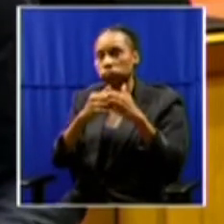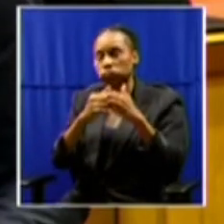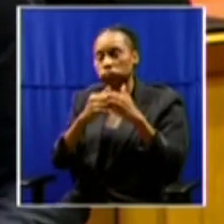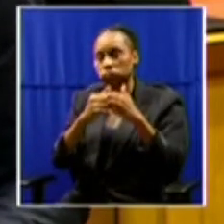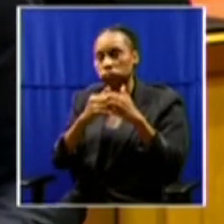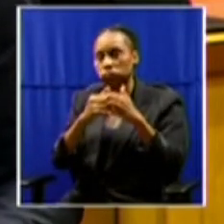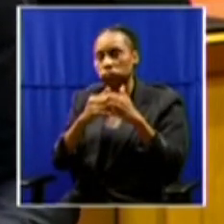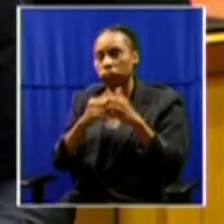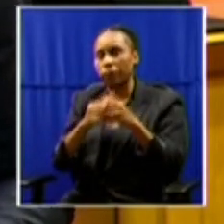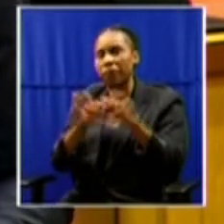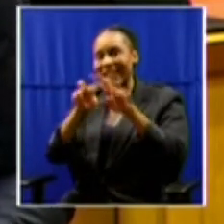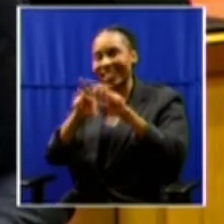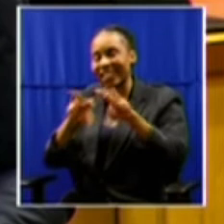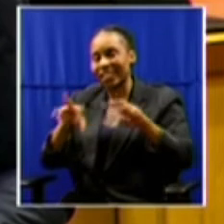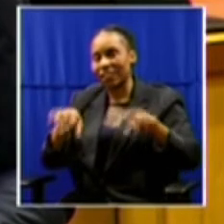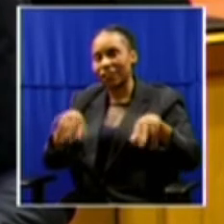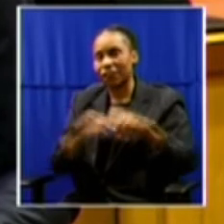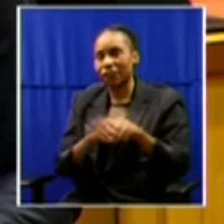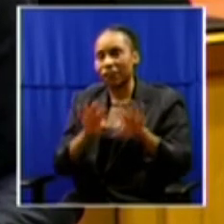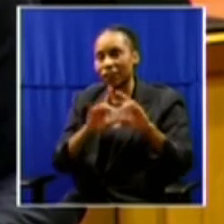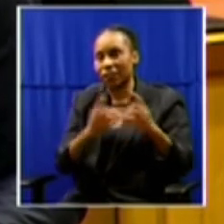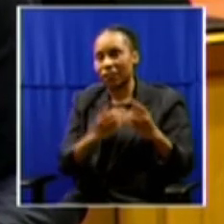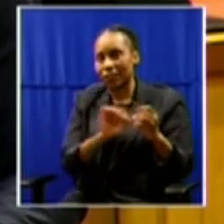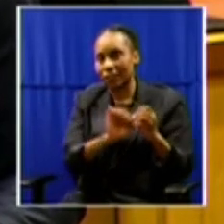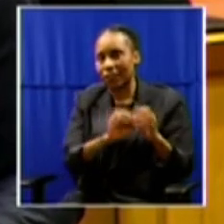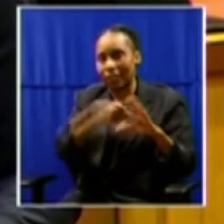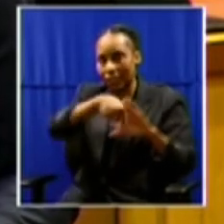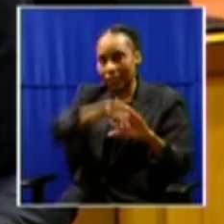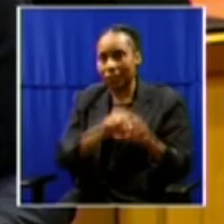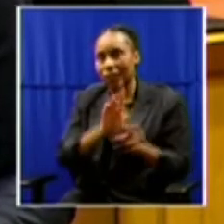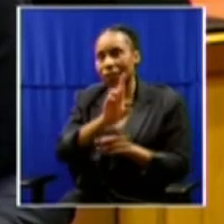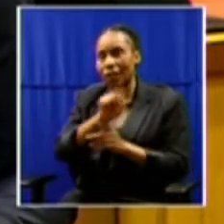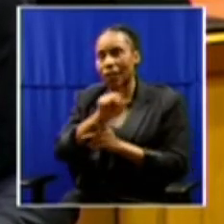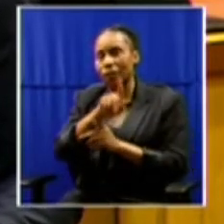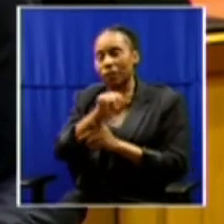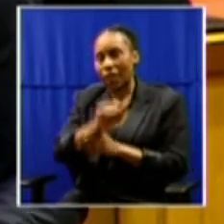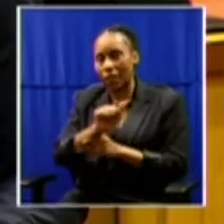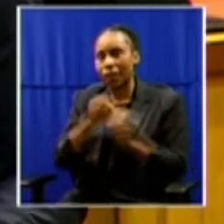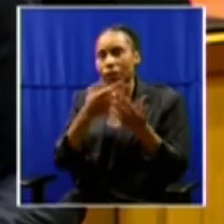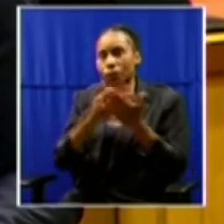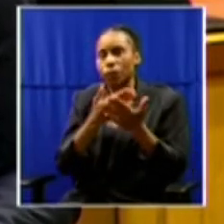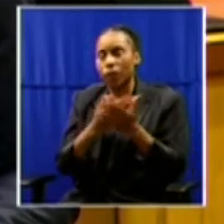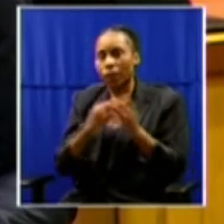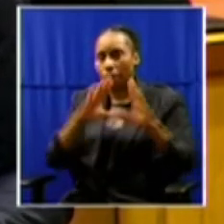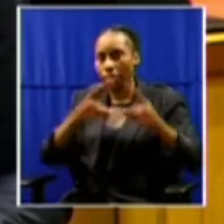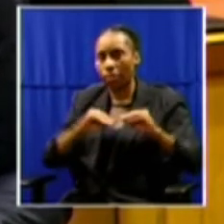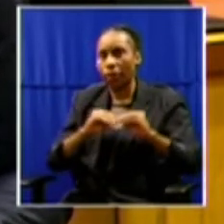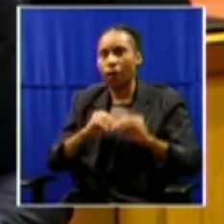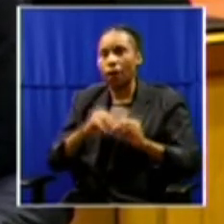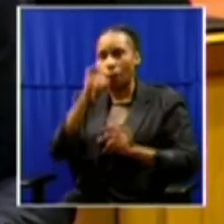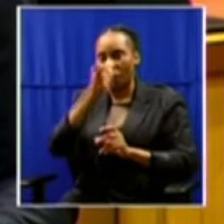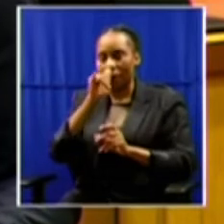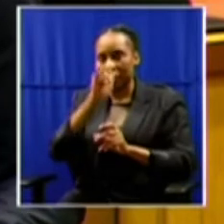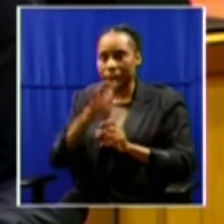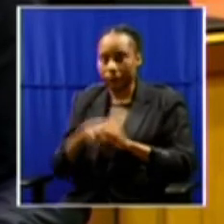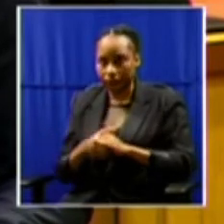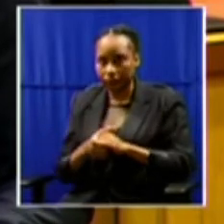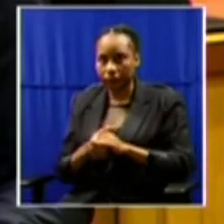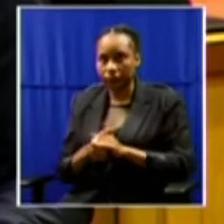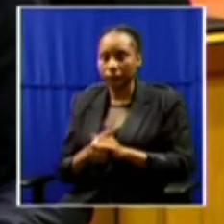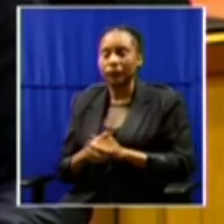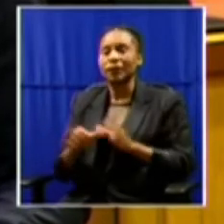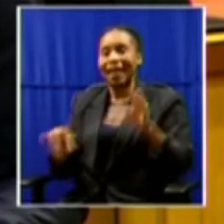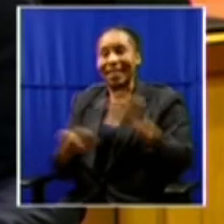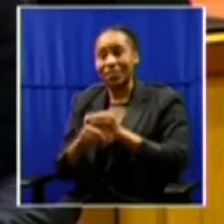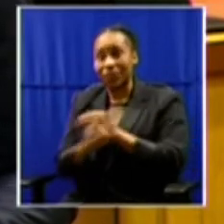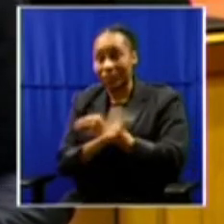the Investigative Directorate in the NPA in order to tackle corruption and reduce crime. In addition to the above,